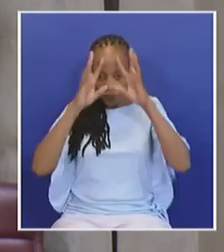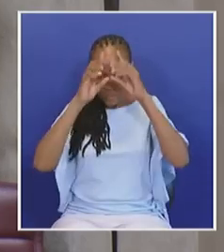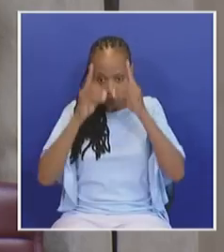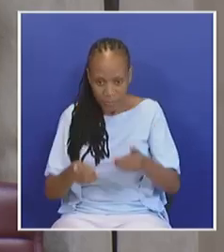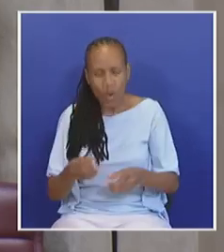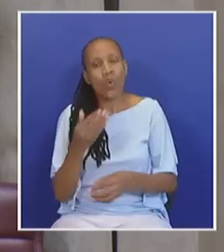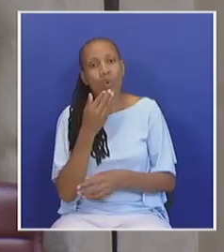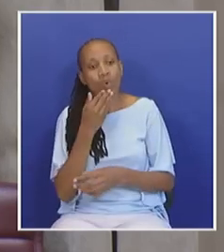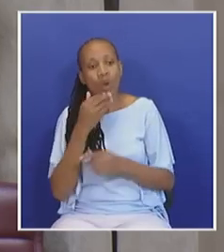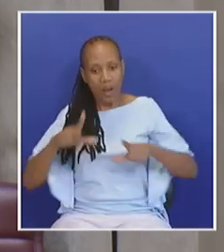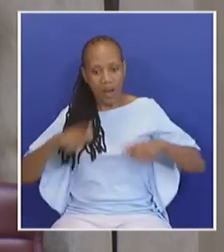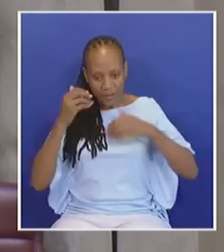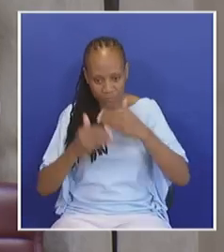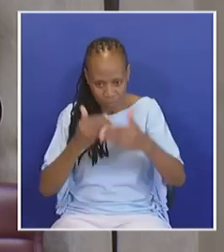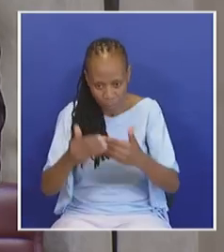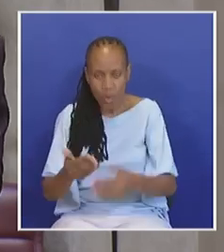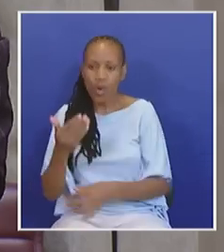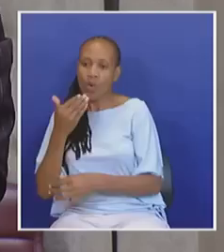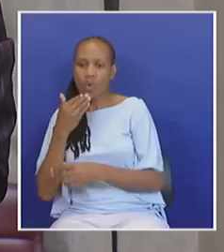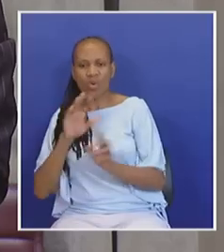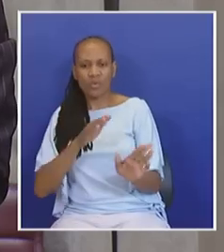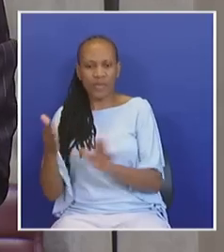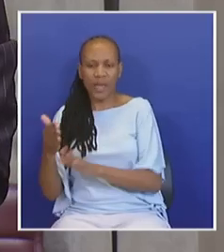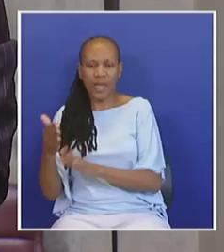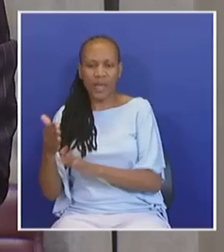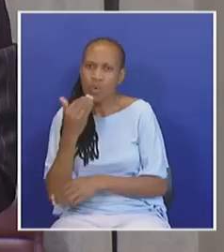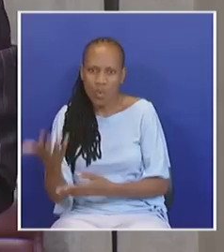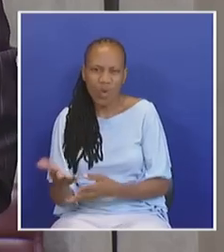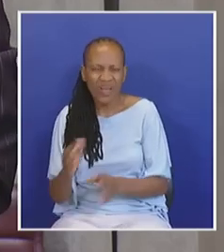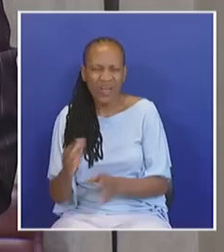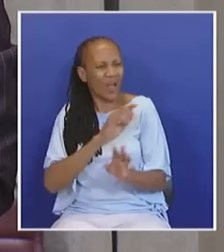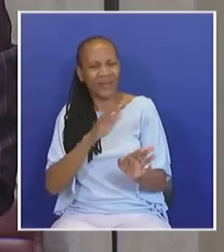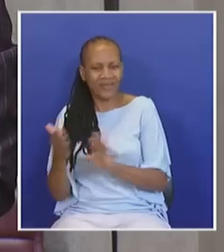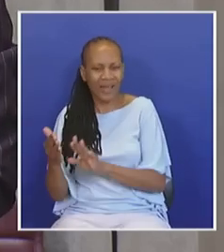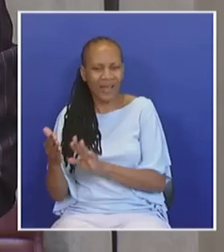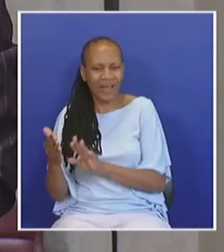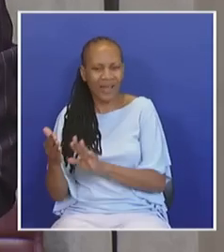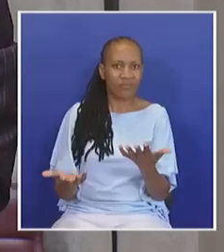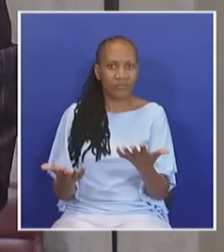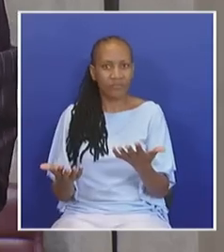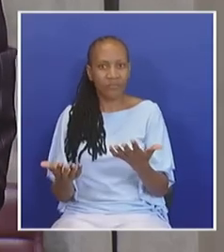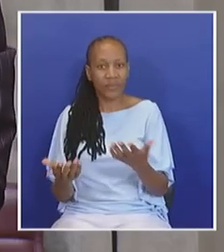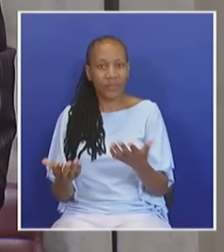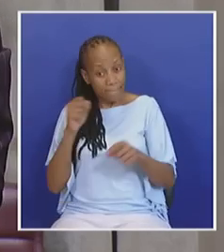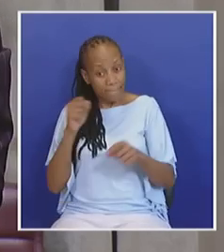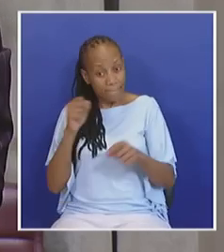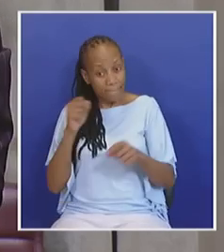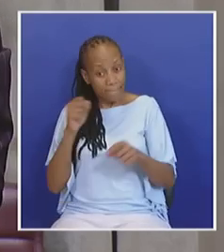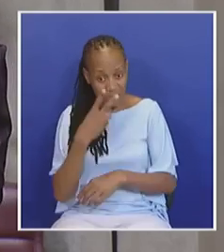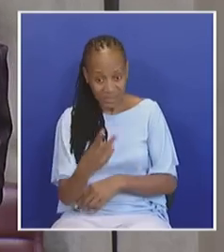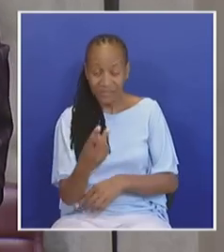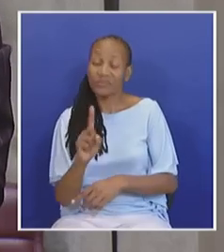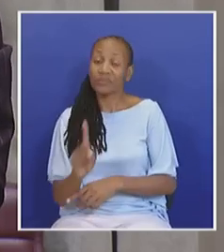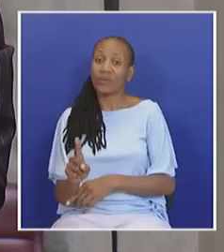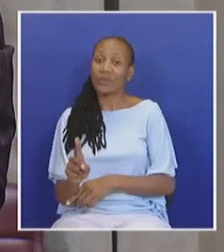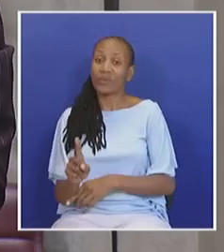who should die, and why. It is easy to dismiss these extreme instances as naked, these extreme instances of